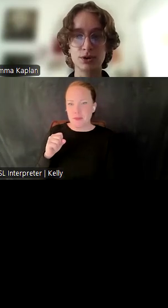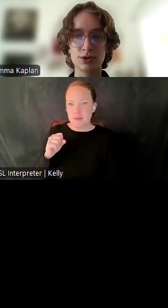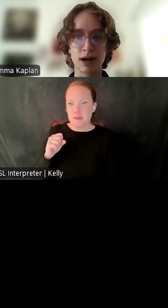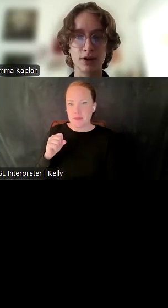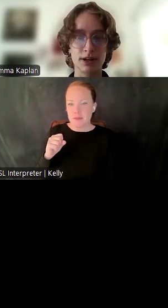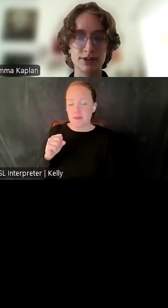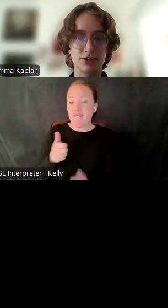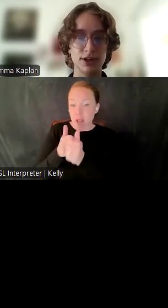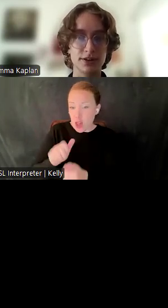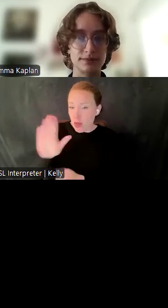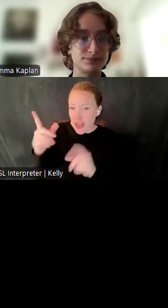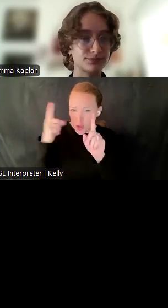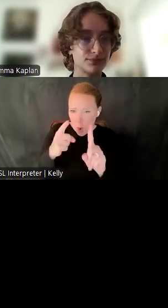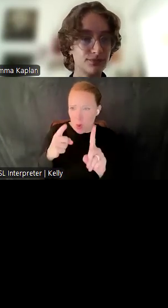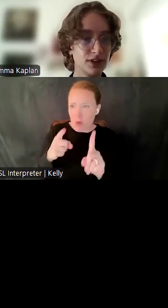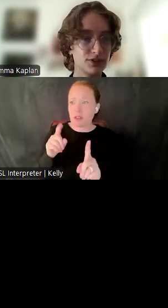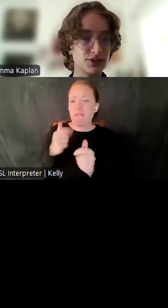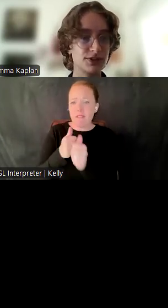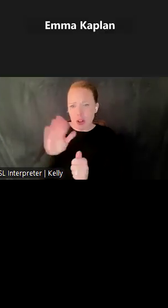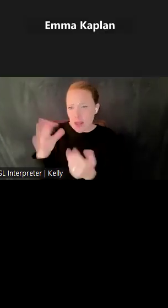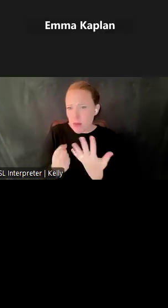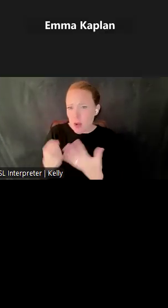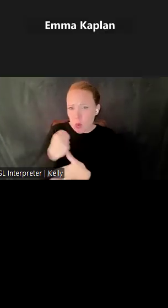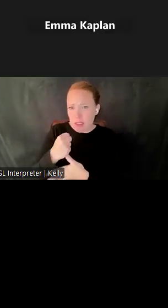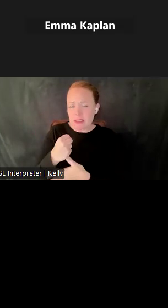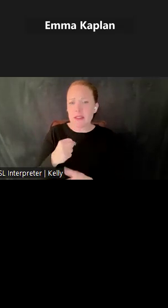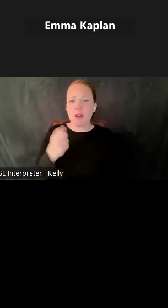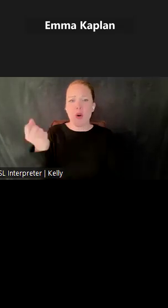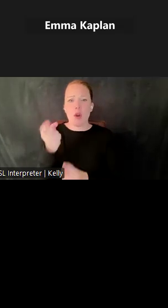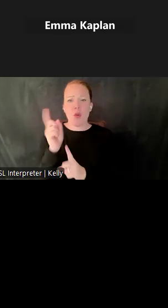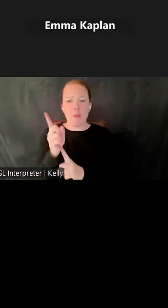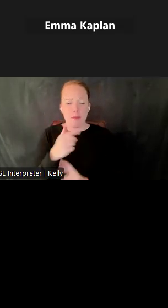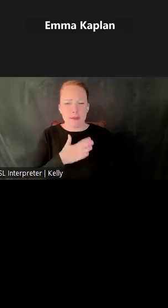Based on their goals, priorities, and strength. Just one second.